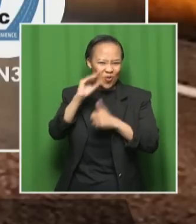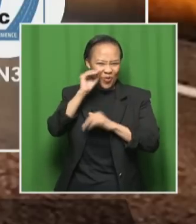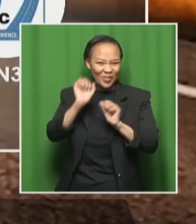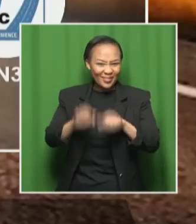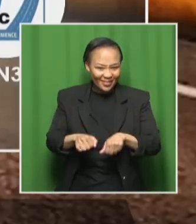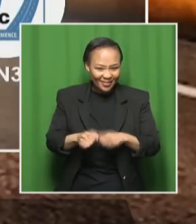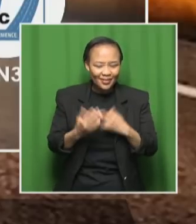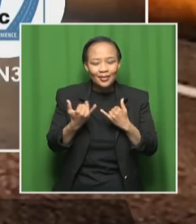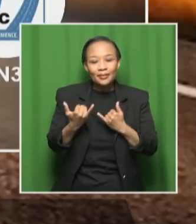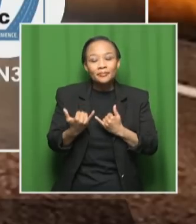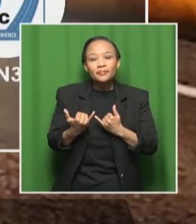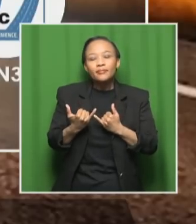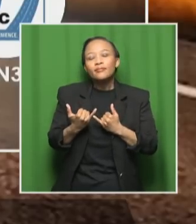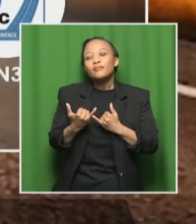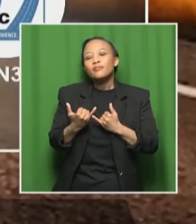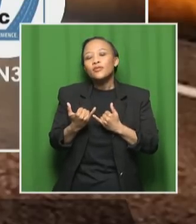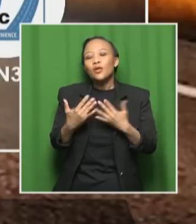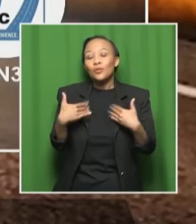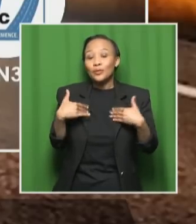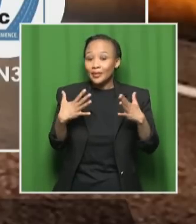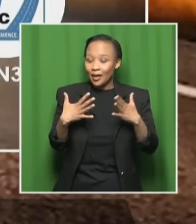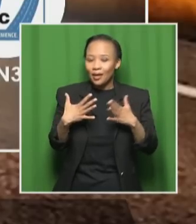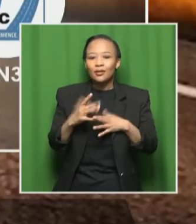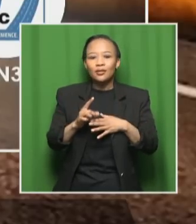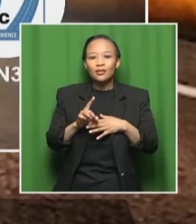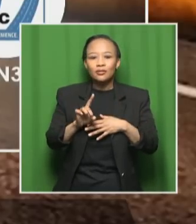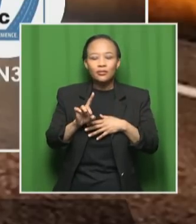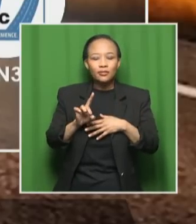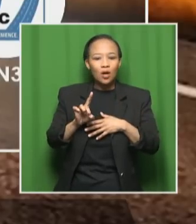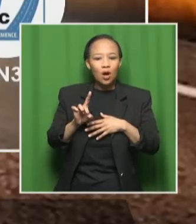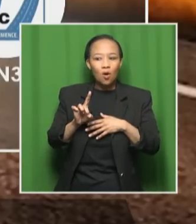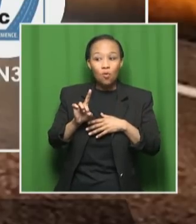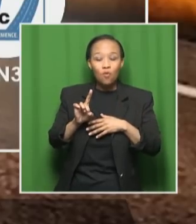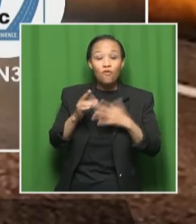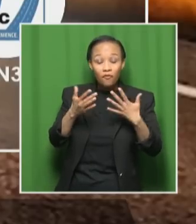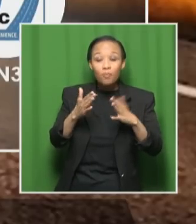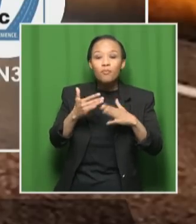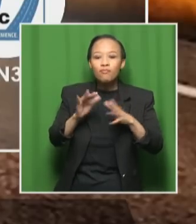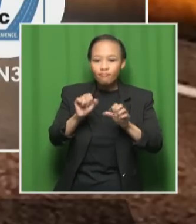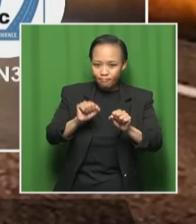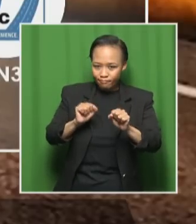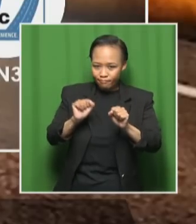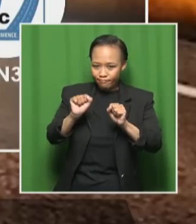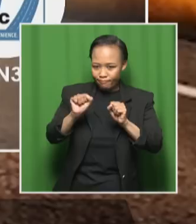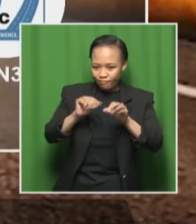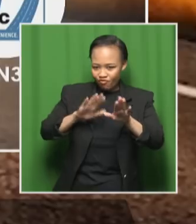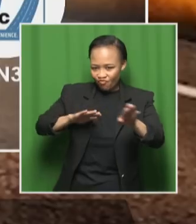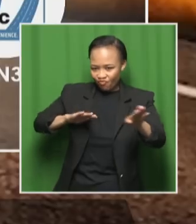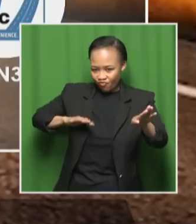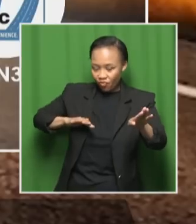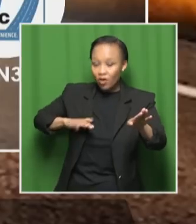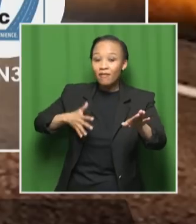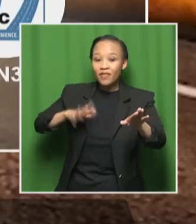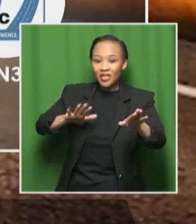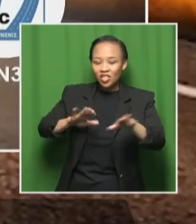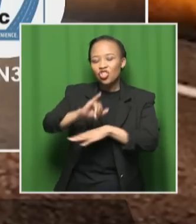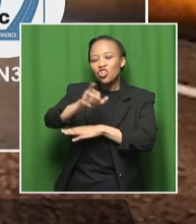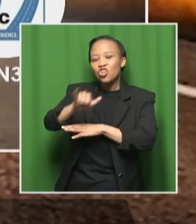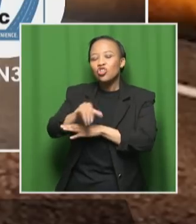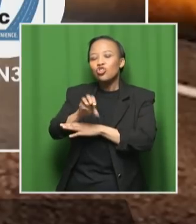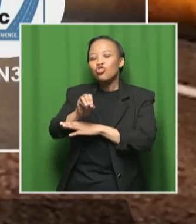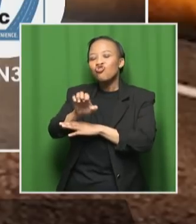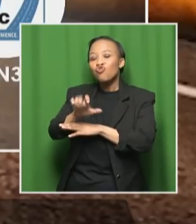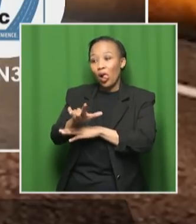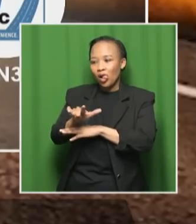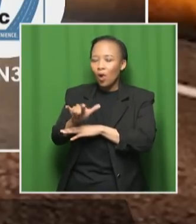update at the end of this report. First up, need to warn you about this, and Joel will be along in a minute just to give you more in-depth, more breakdown about this cold